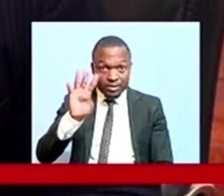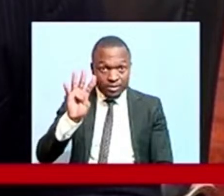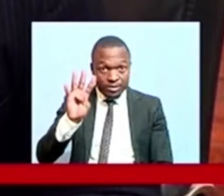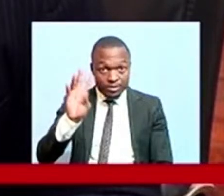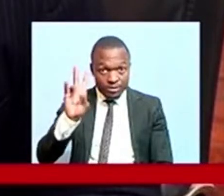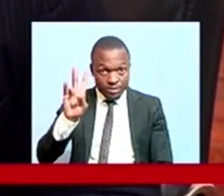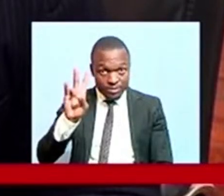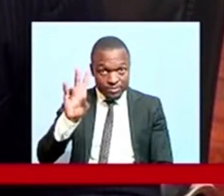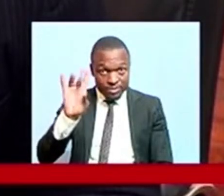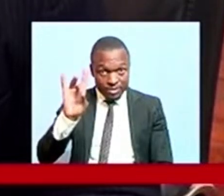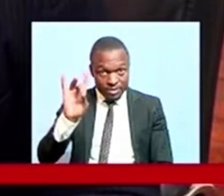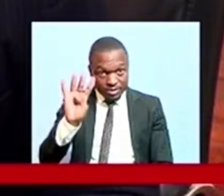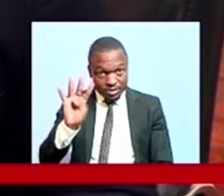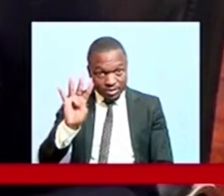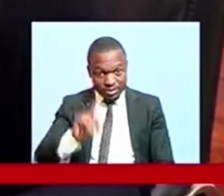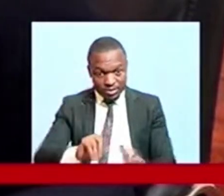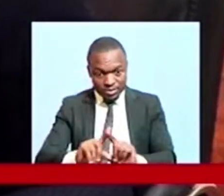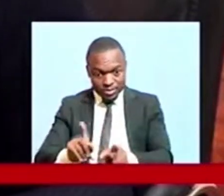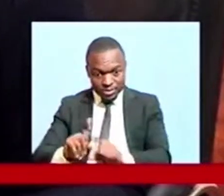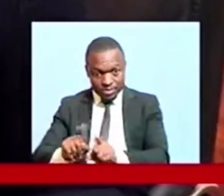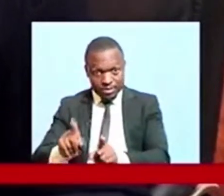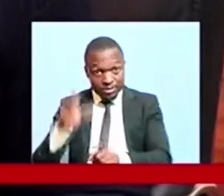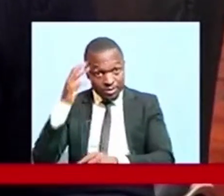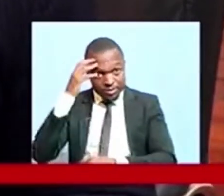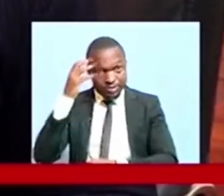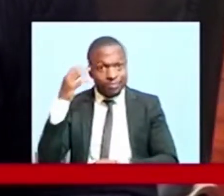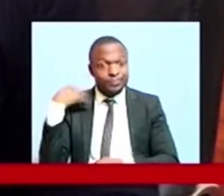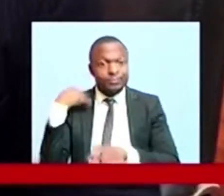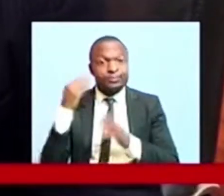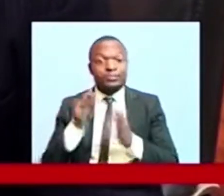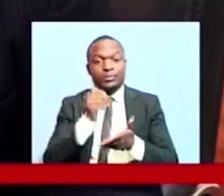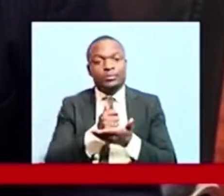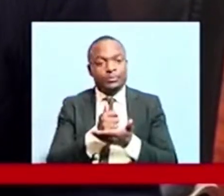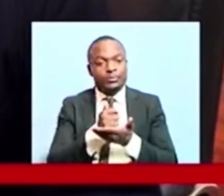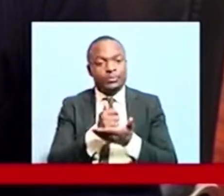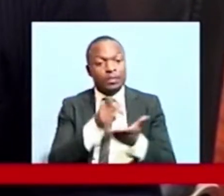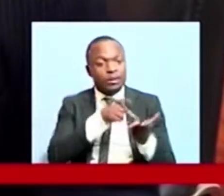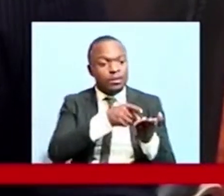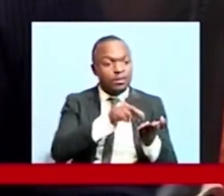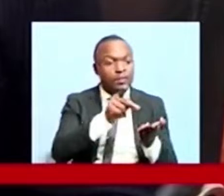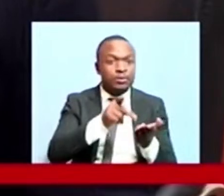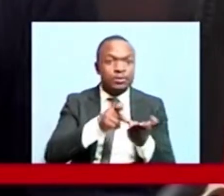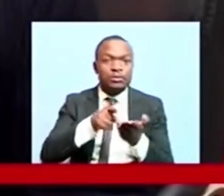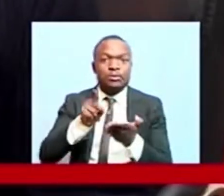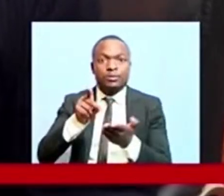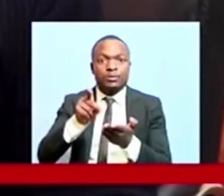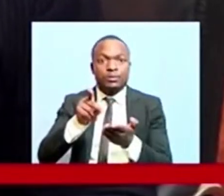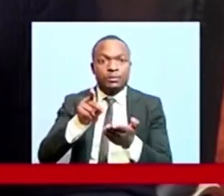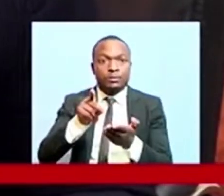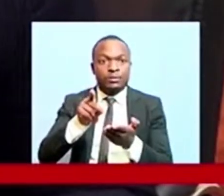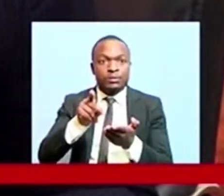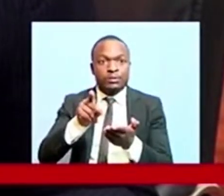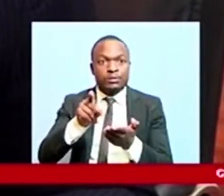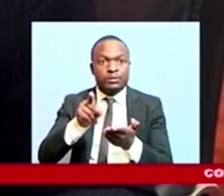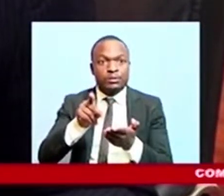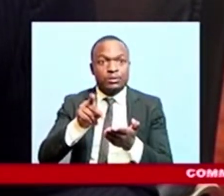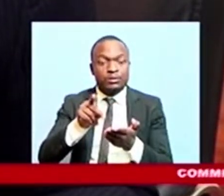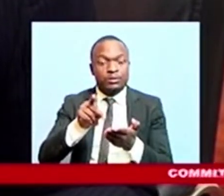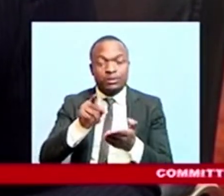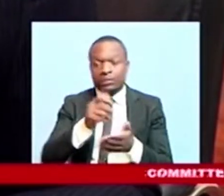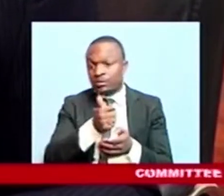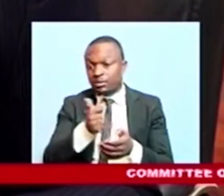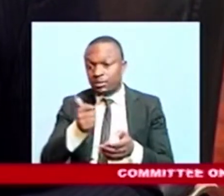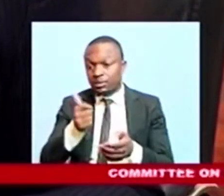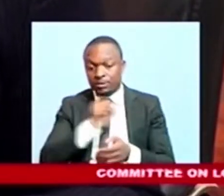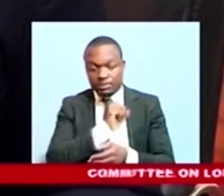254,784 to the various officers to facilitate the payment of daily subsistence to other officers